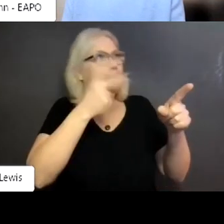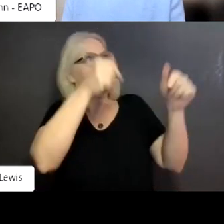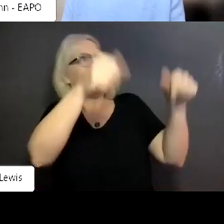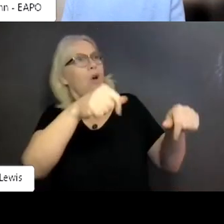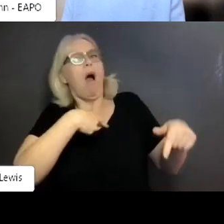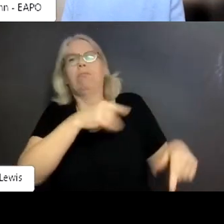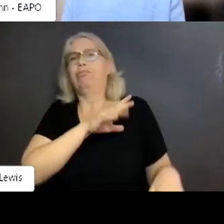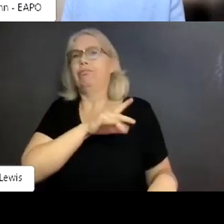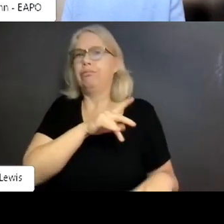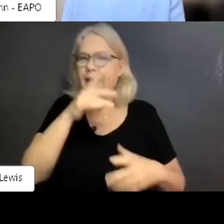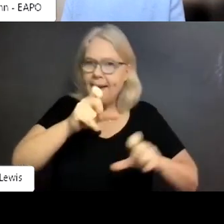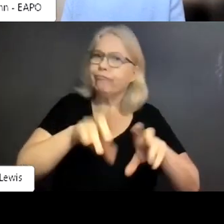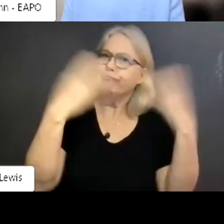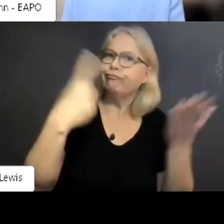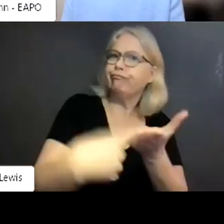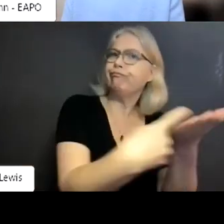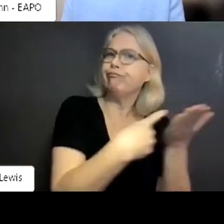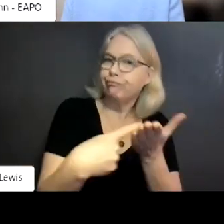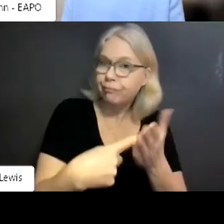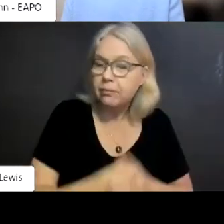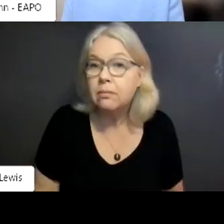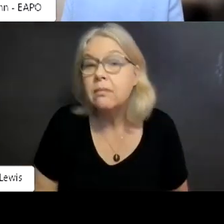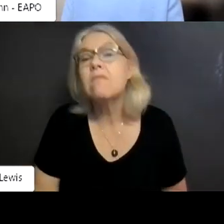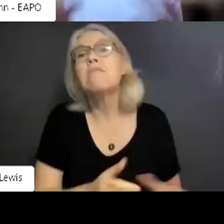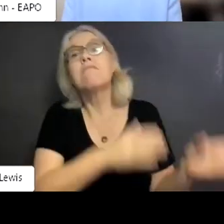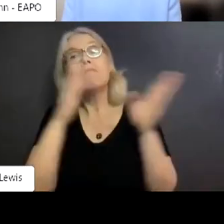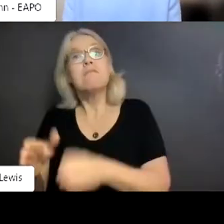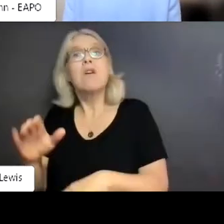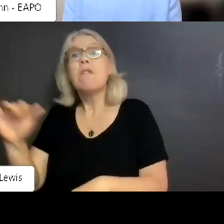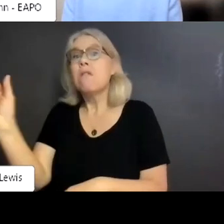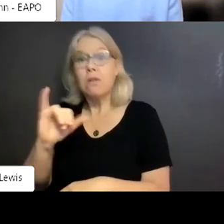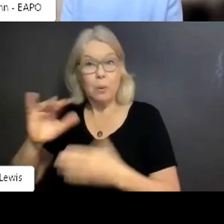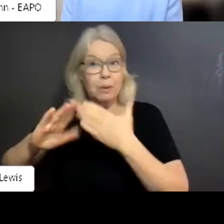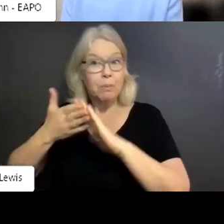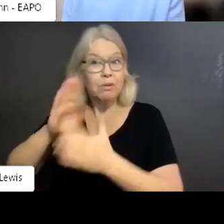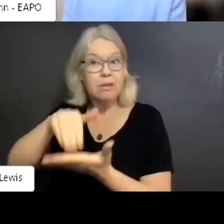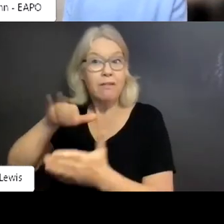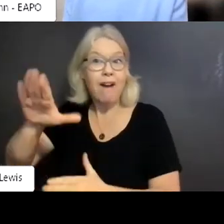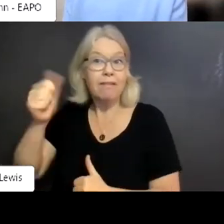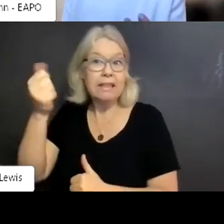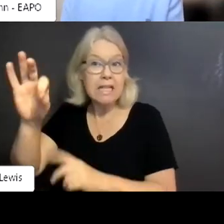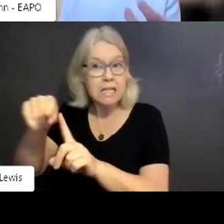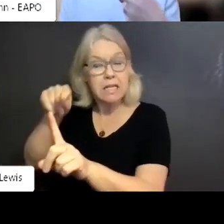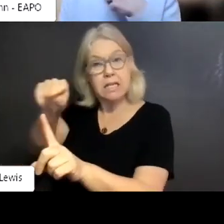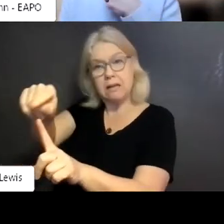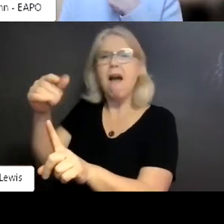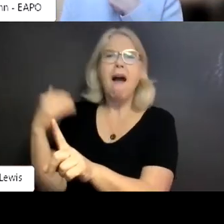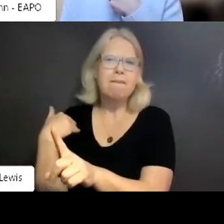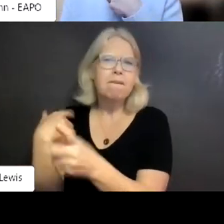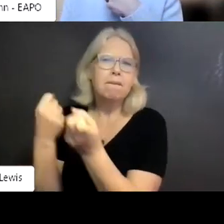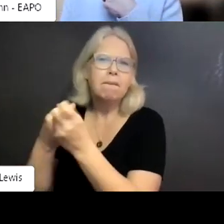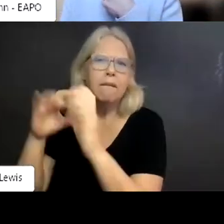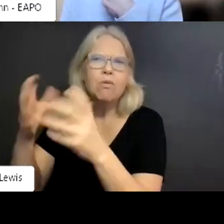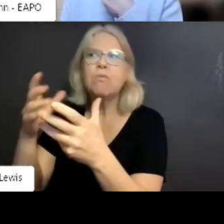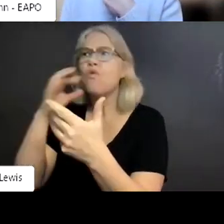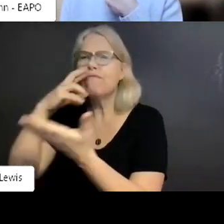think, also has some groups for seniors. I know that they do in terms of work that they've been doing. Your colleague has been posting some